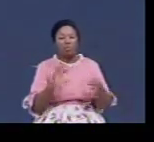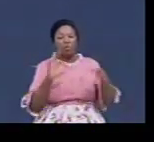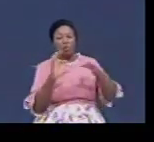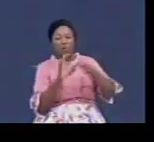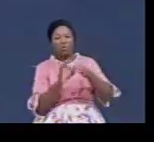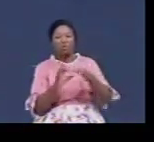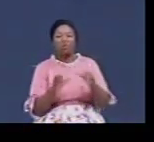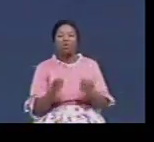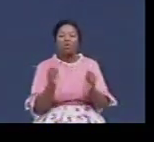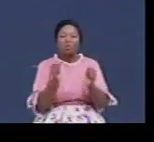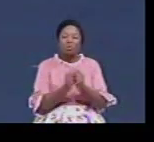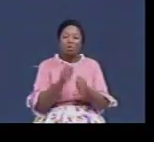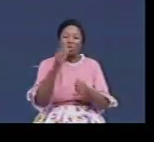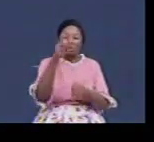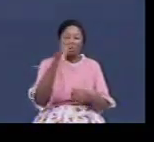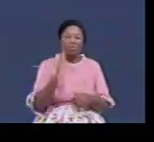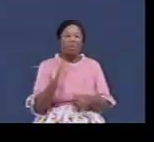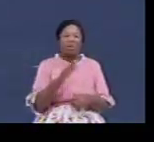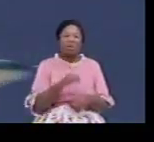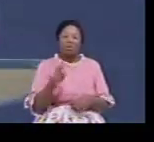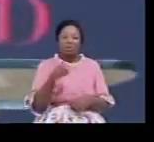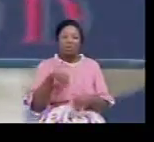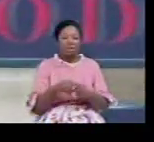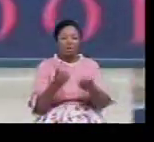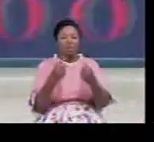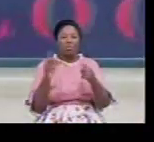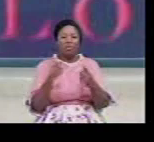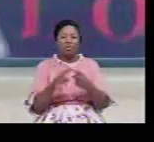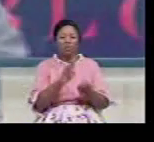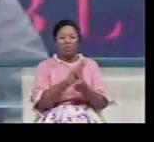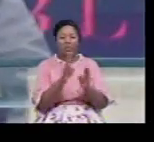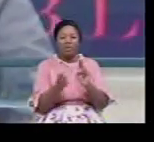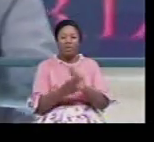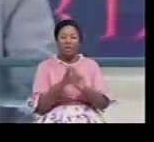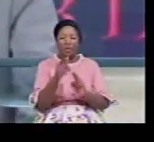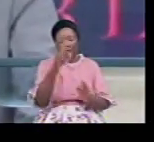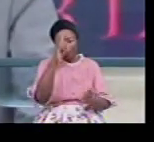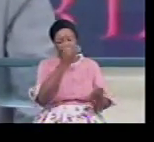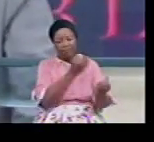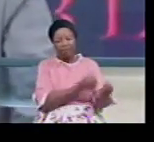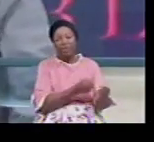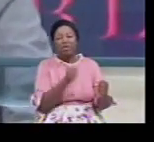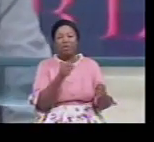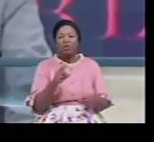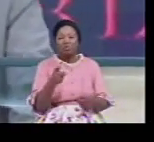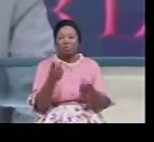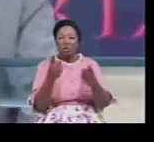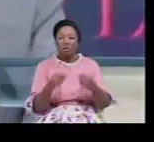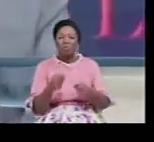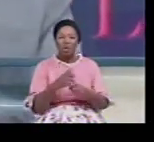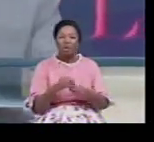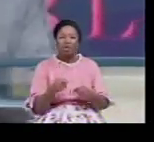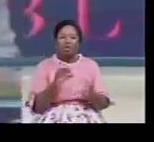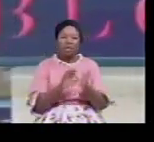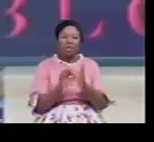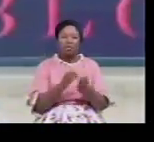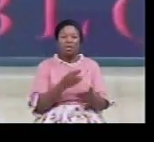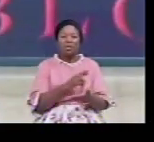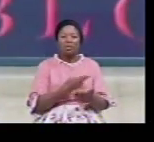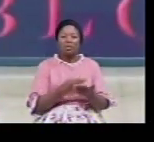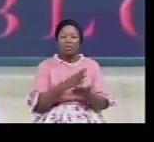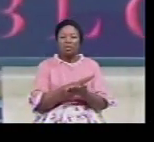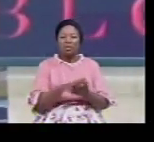reconciliation with God. In coming to repentance by faith, you come to the righteousness of the Lord that